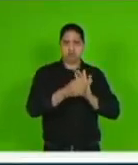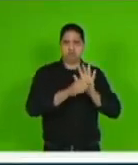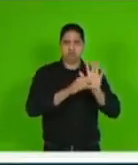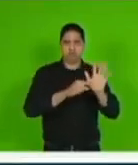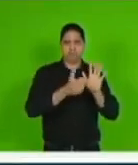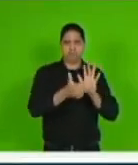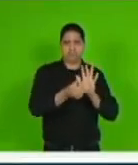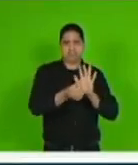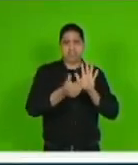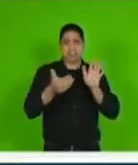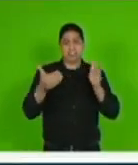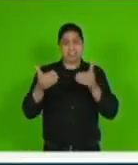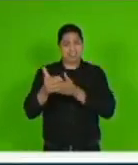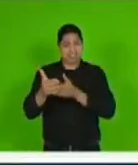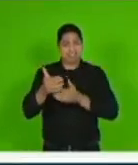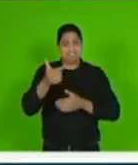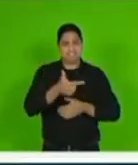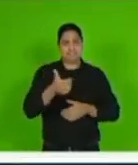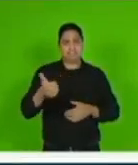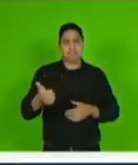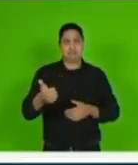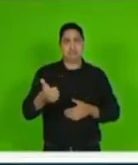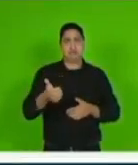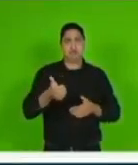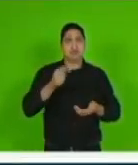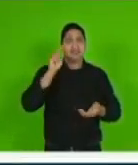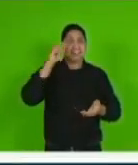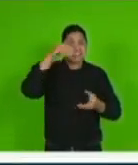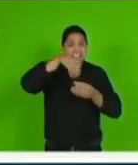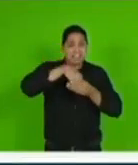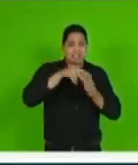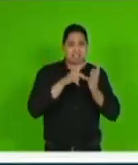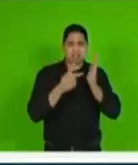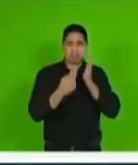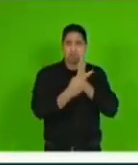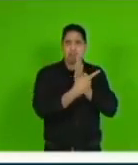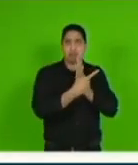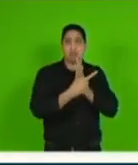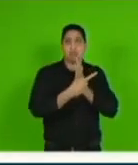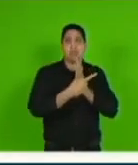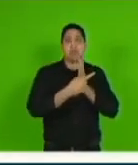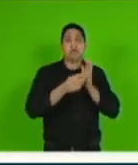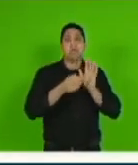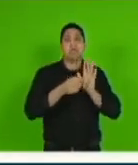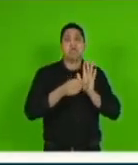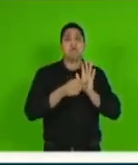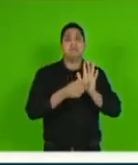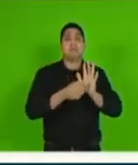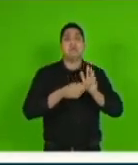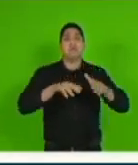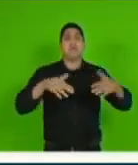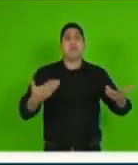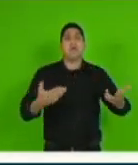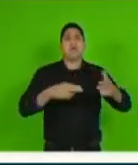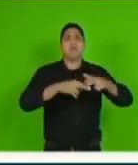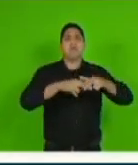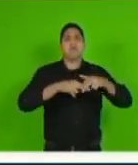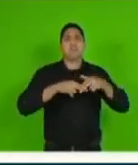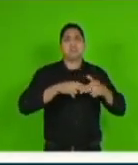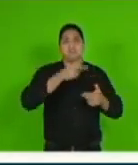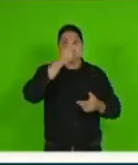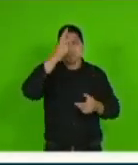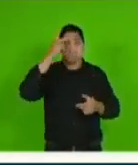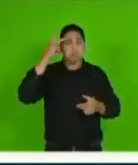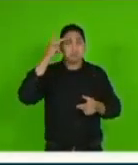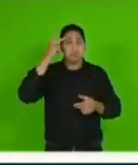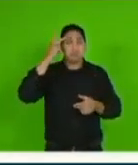text of Luke 12, 16 to 21, identify in the parable